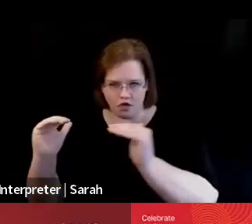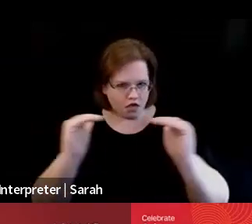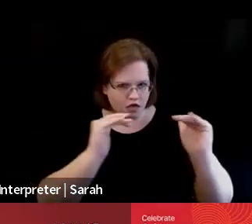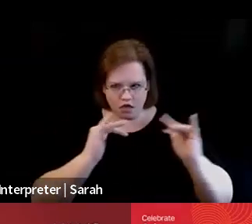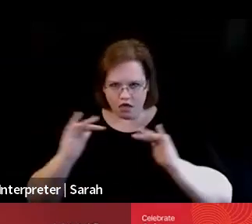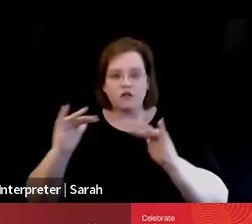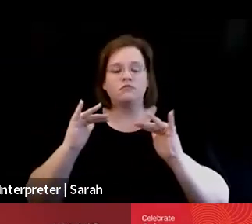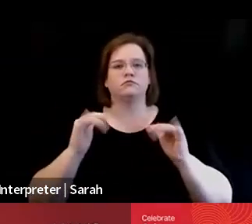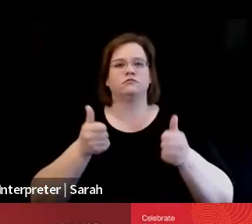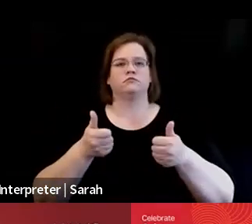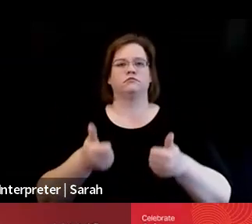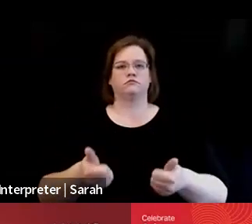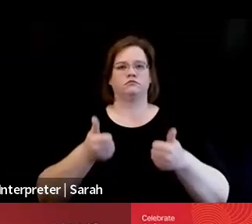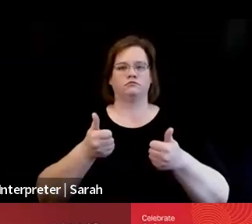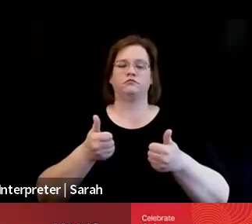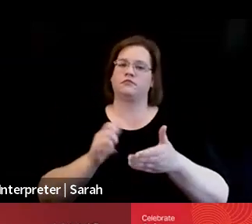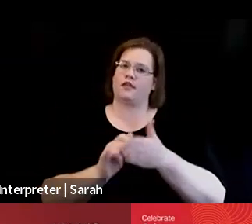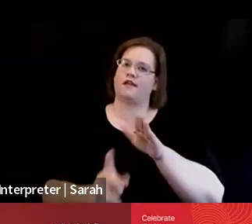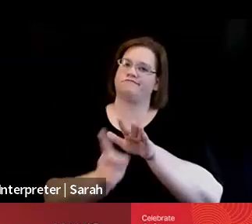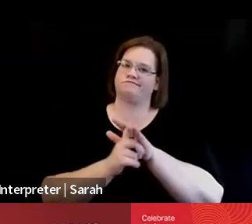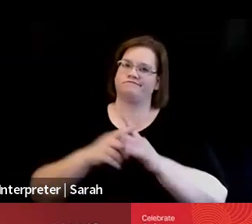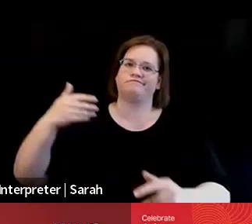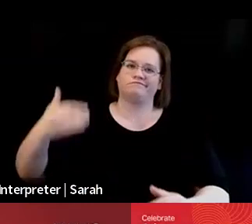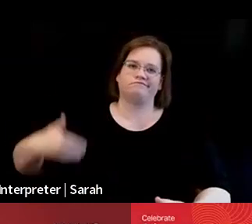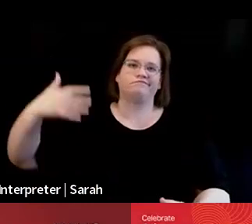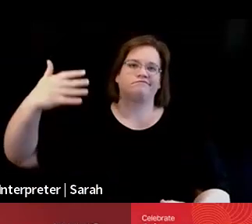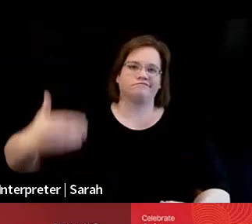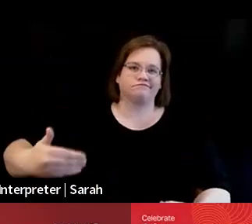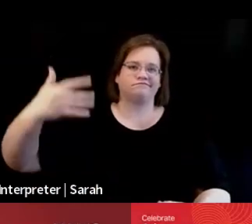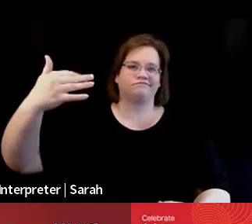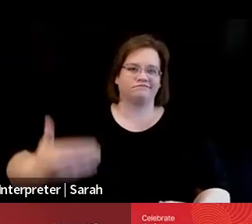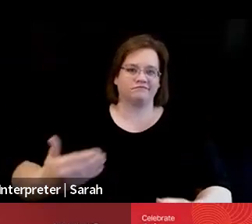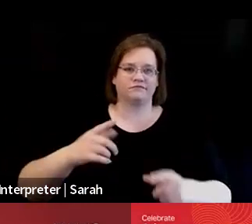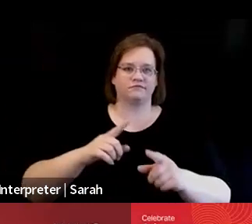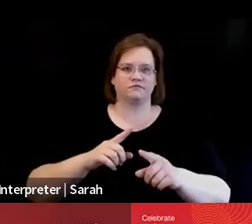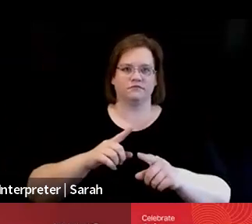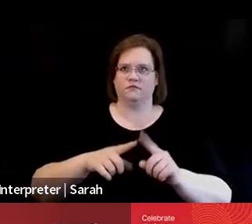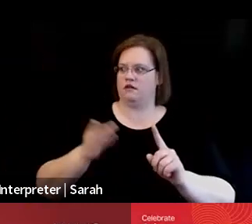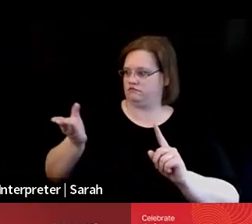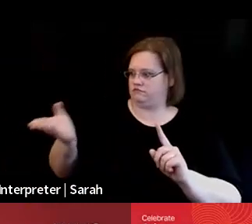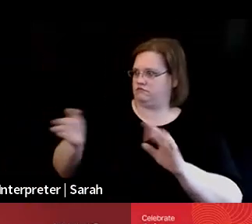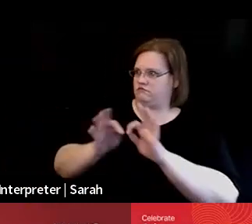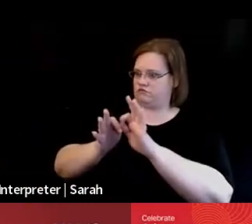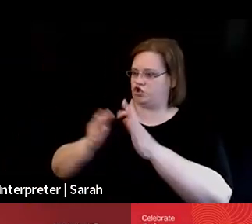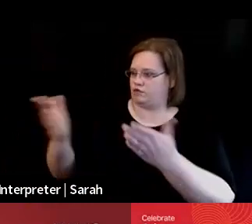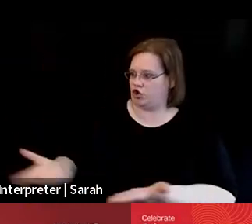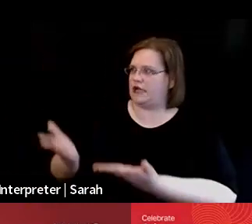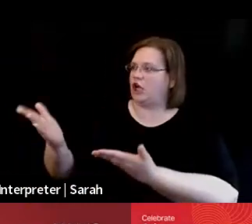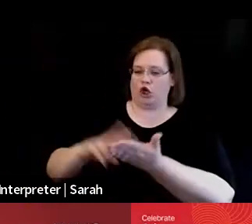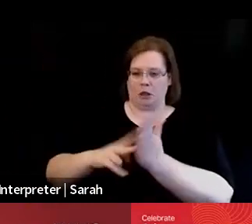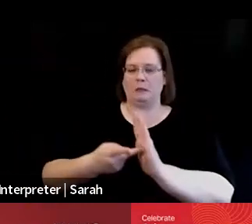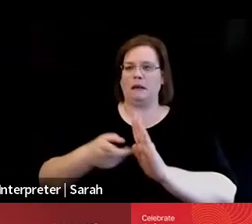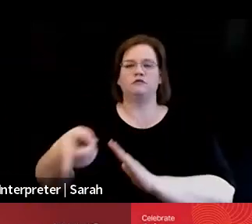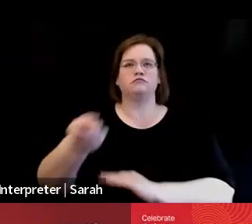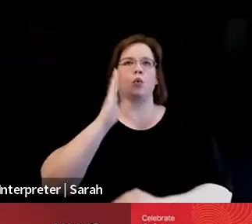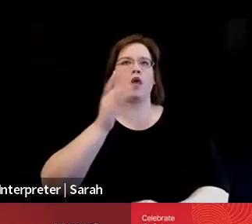wanted to mention that, because that comes up every so often. But you're here, so you know, they all automatically know what I'm saying.